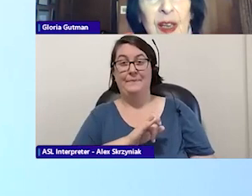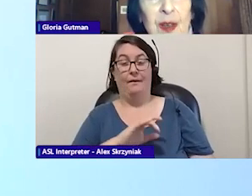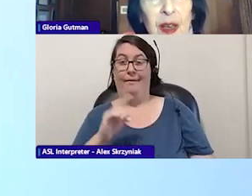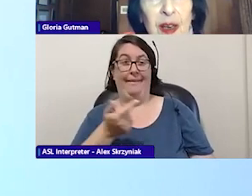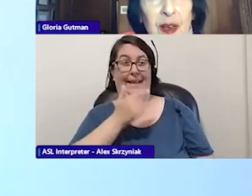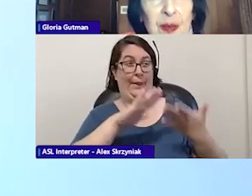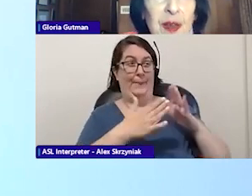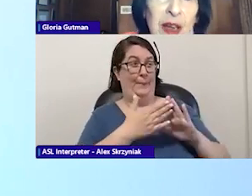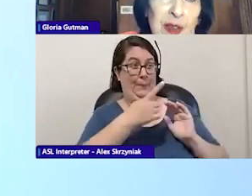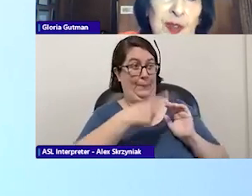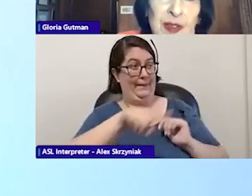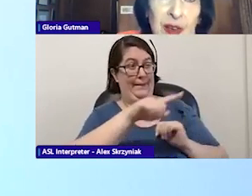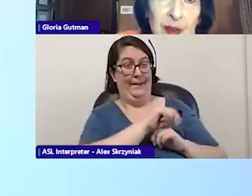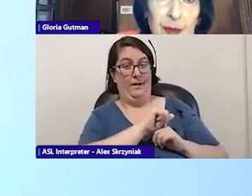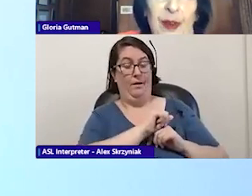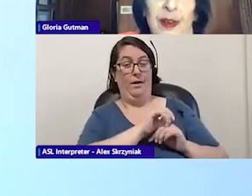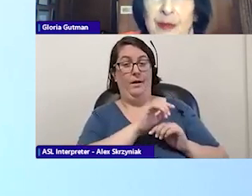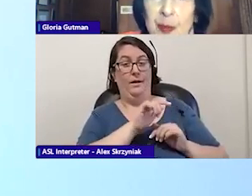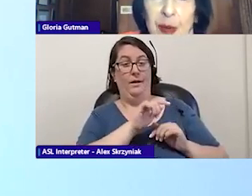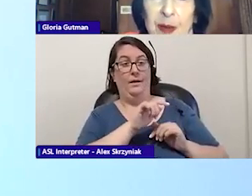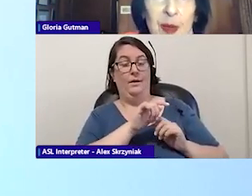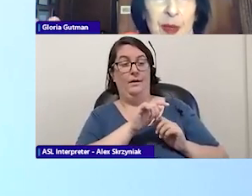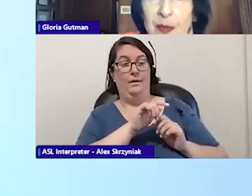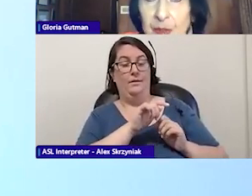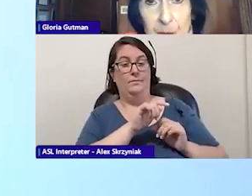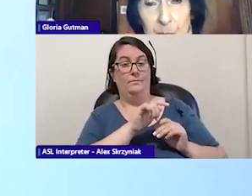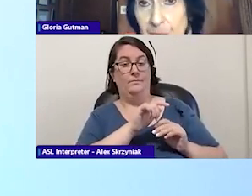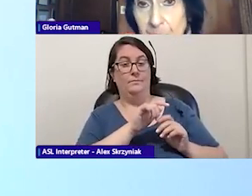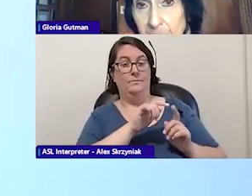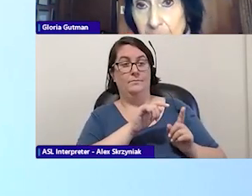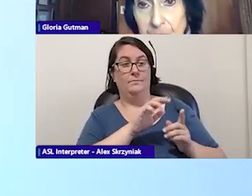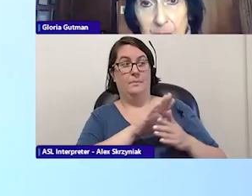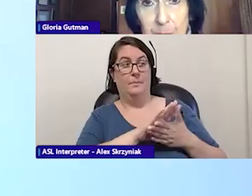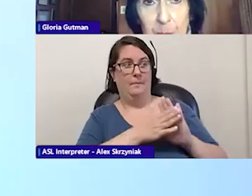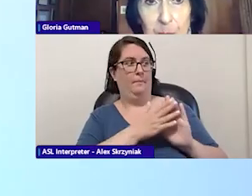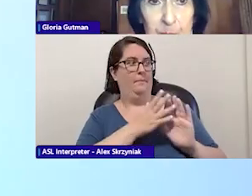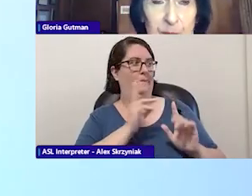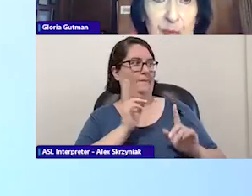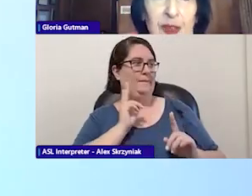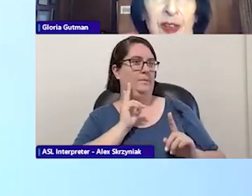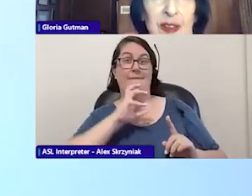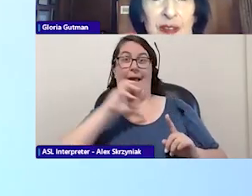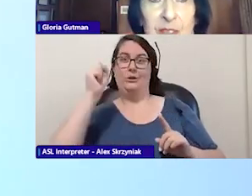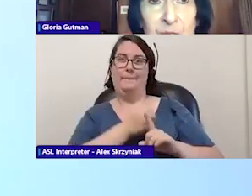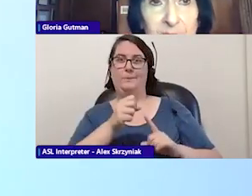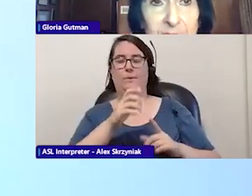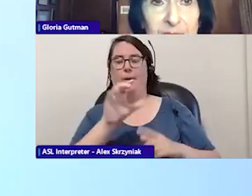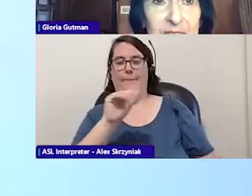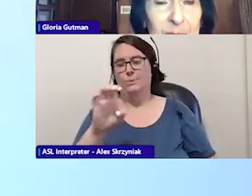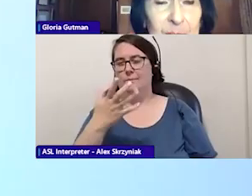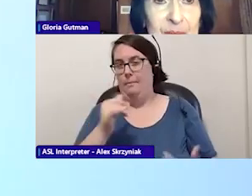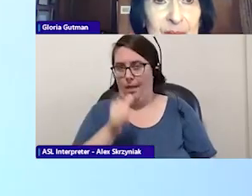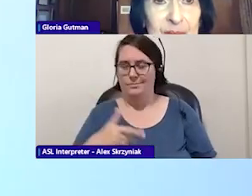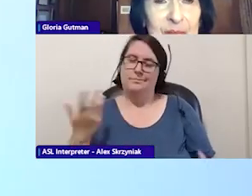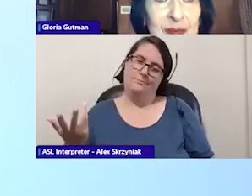community, as over their lifespan, become victims of elder abuse. Next slide.